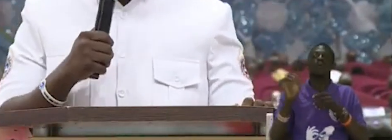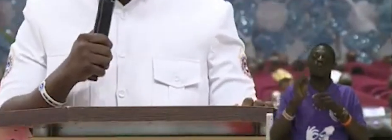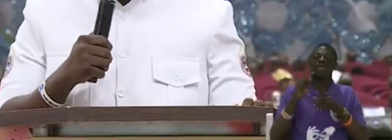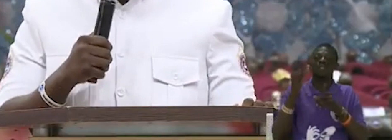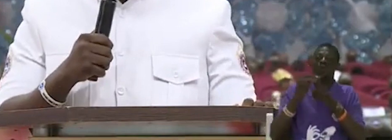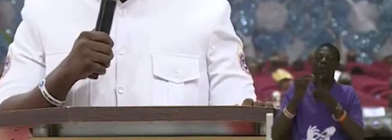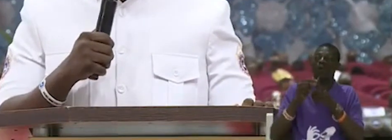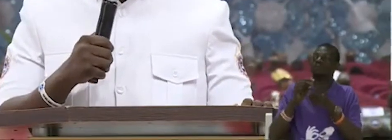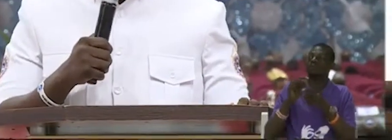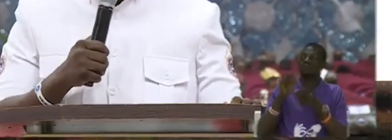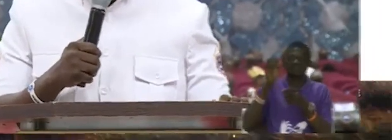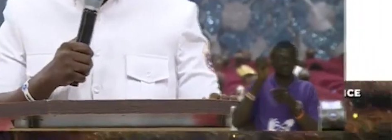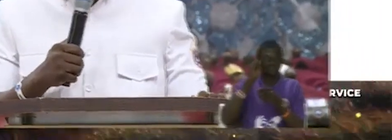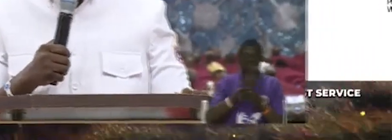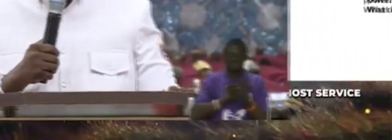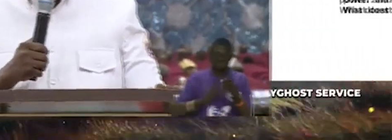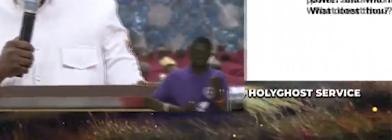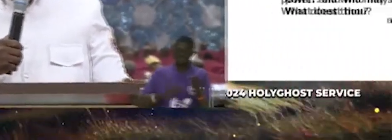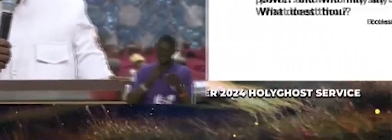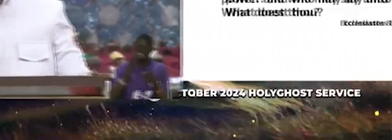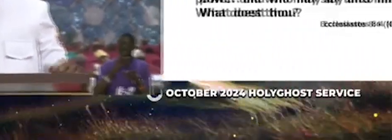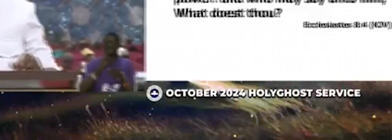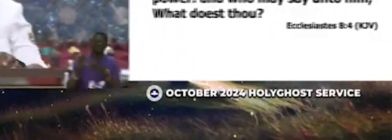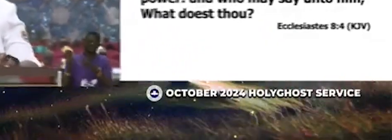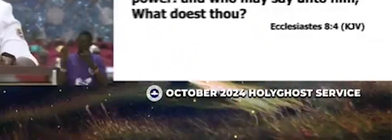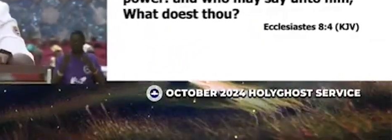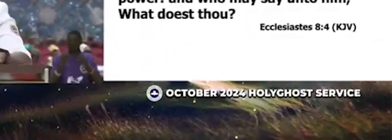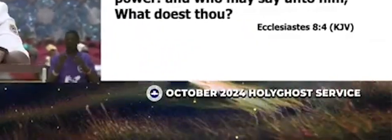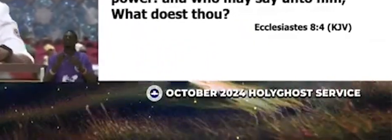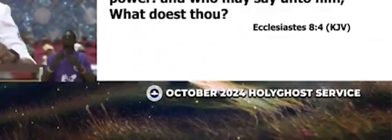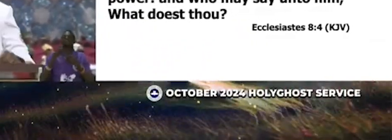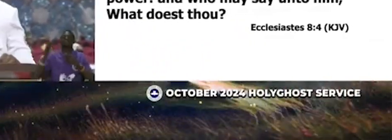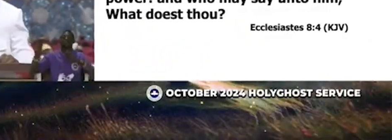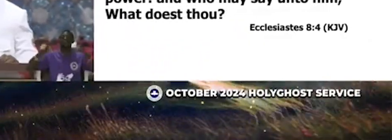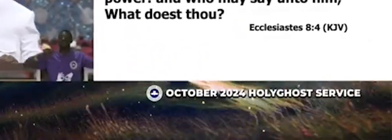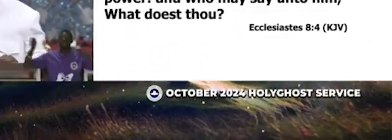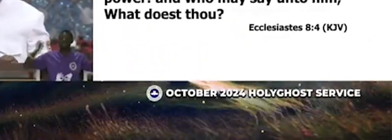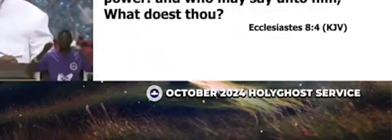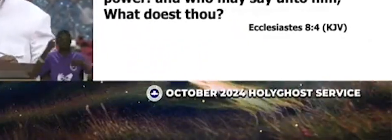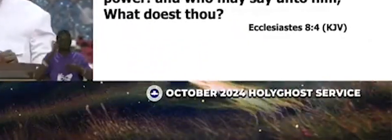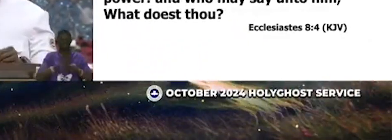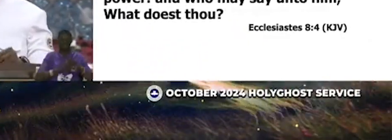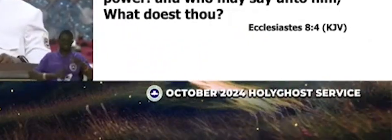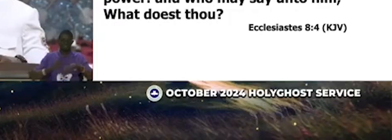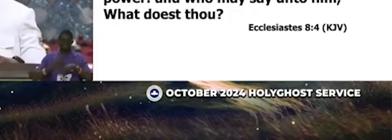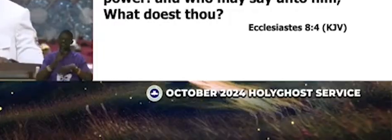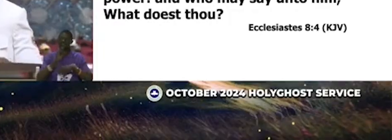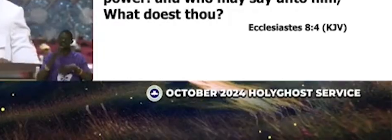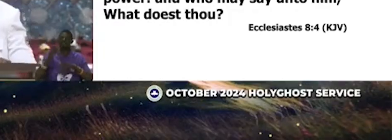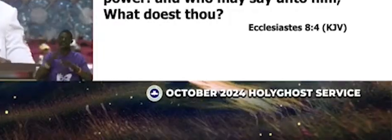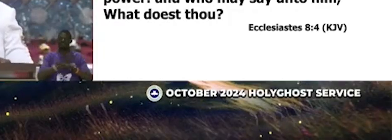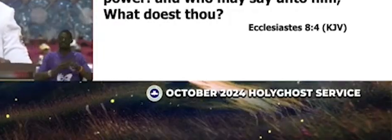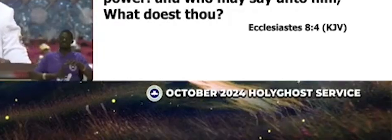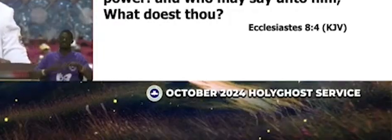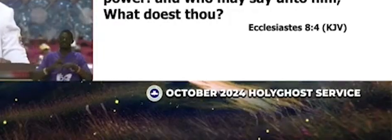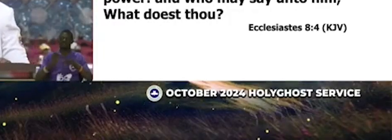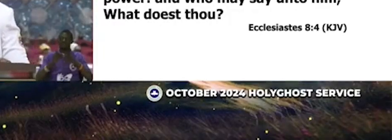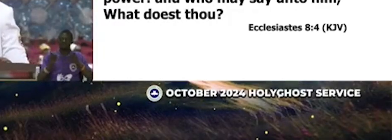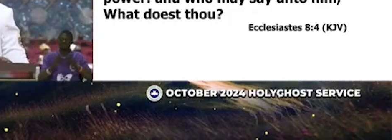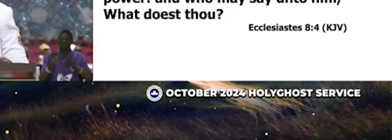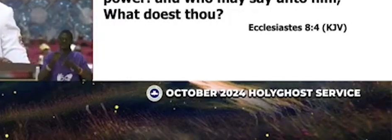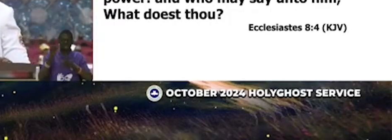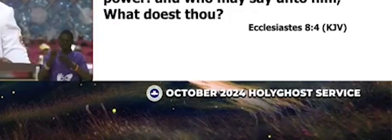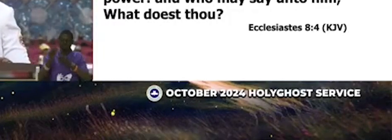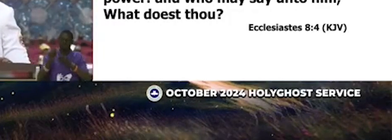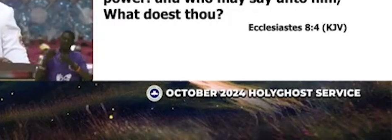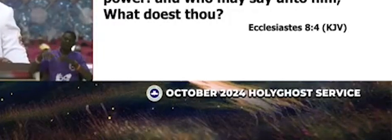king is, there is power. So dominion for a king is his kingdom, a place where he has power and he has word